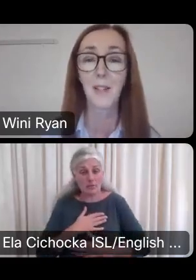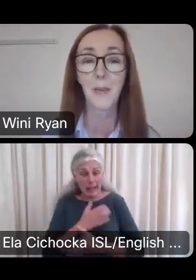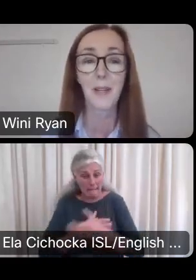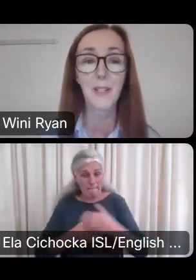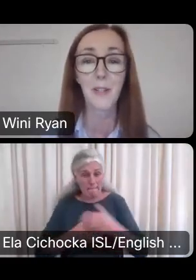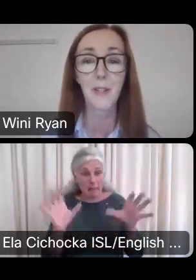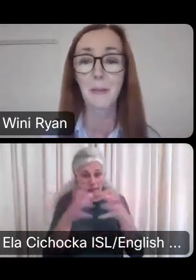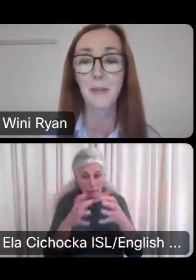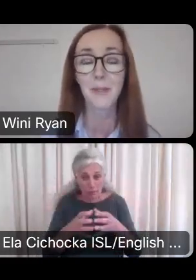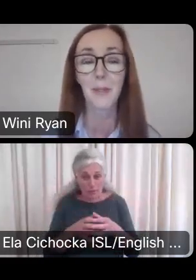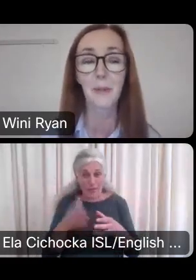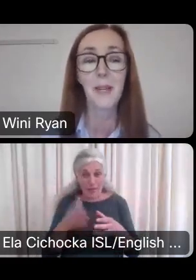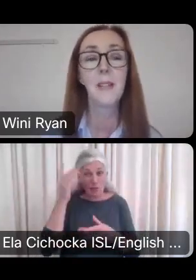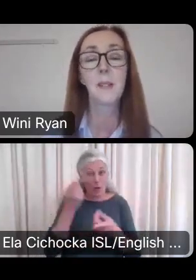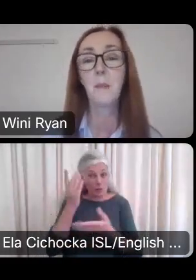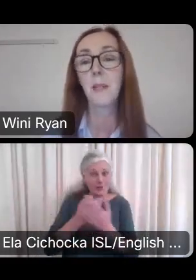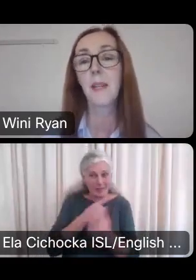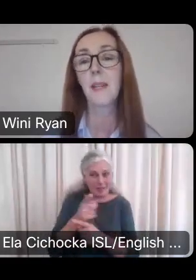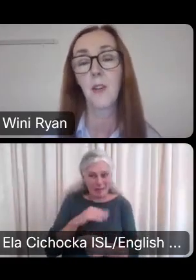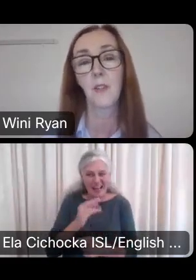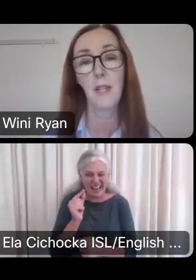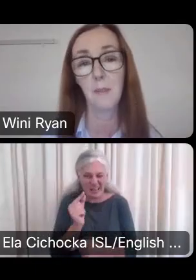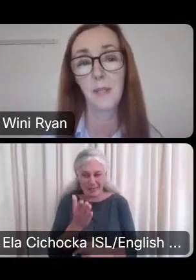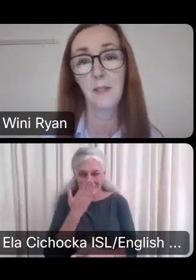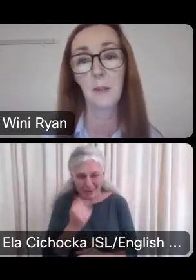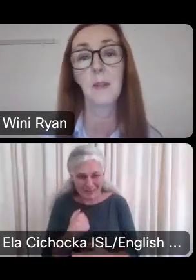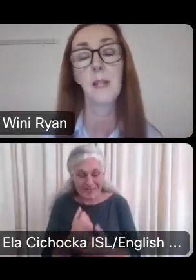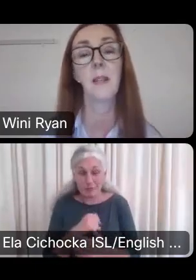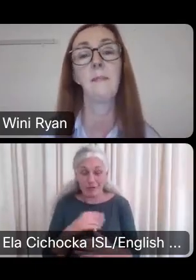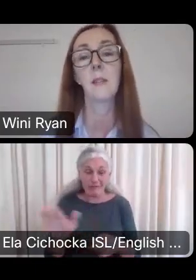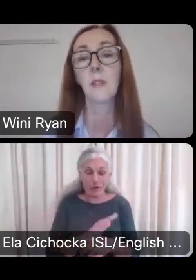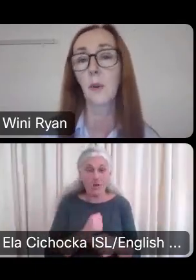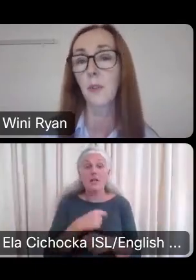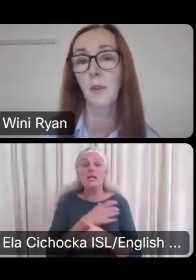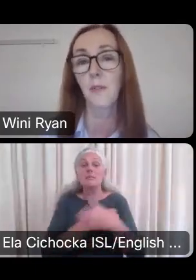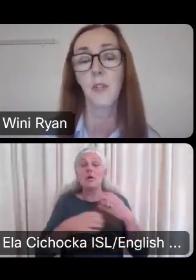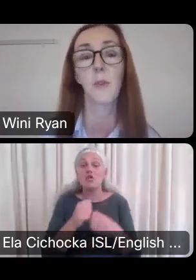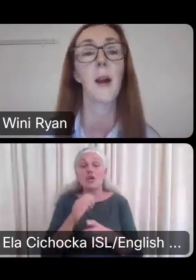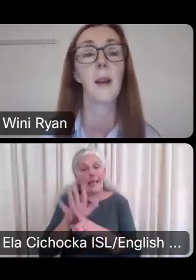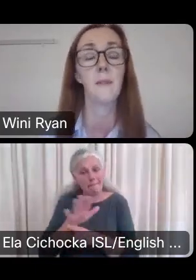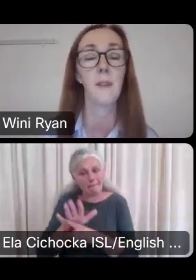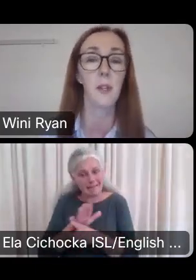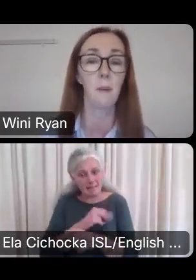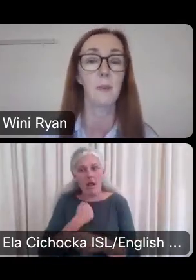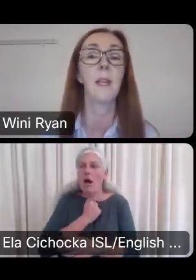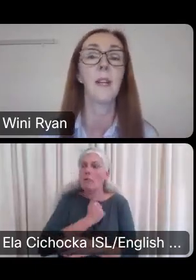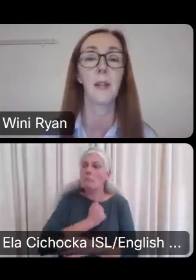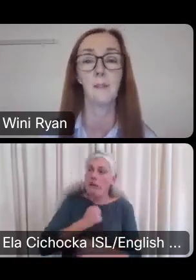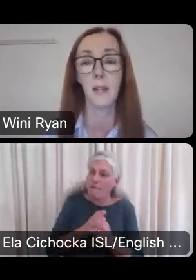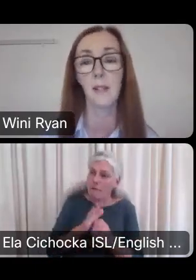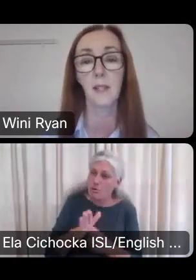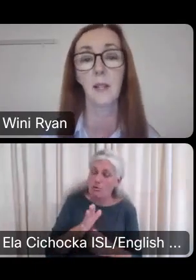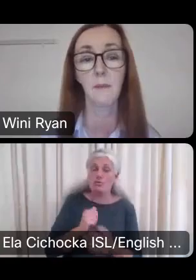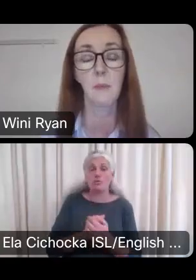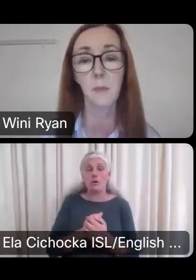I know that I do some of them. So sympathy is not empathy. Sympathy is, I feel so sorry for you. I'm very comfortable here in